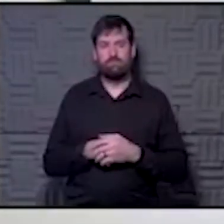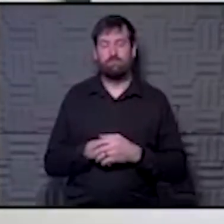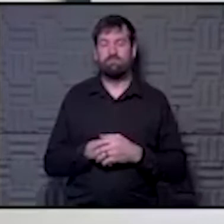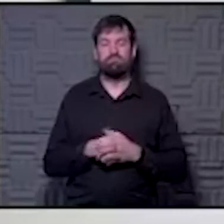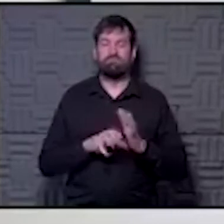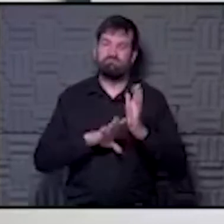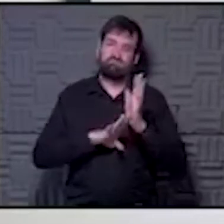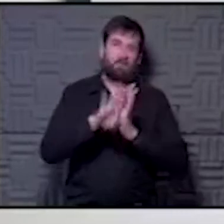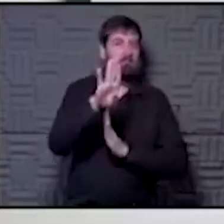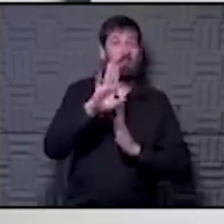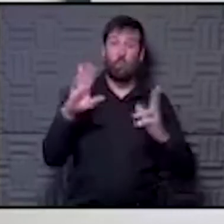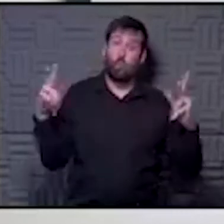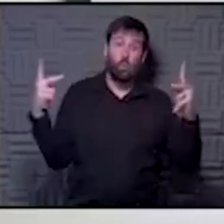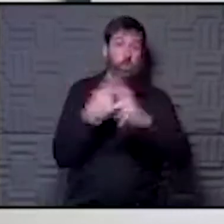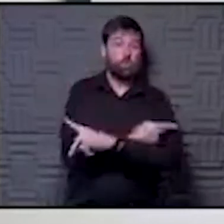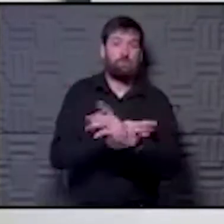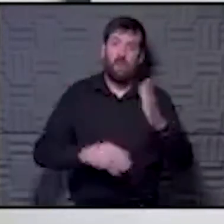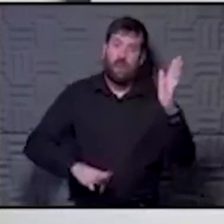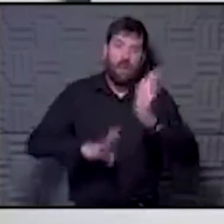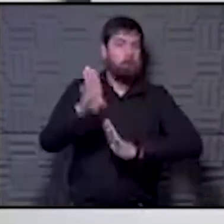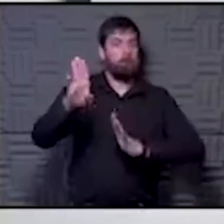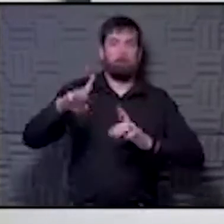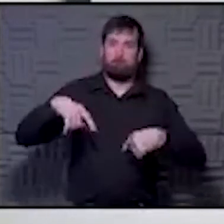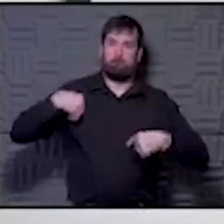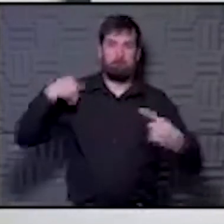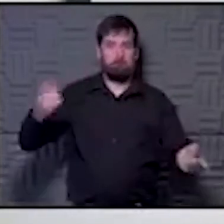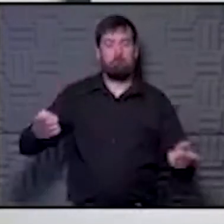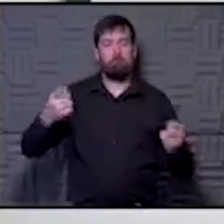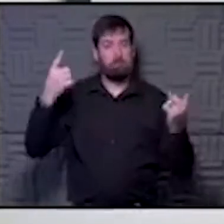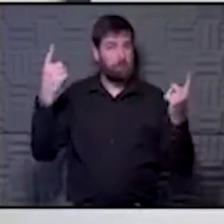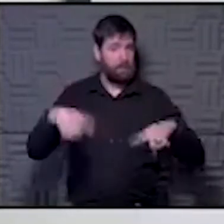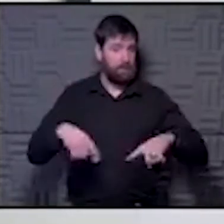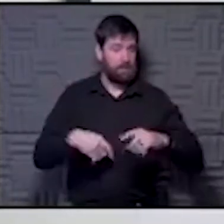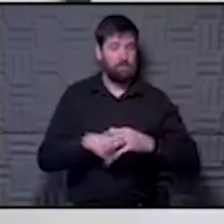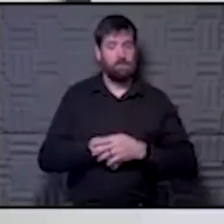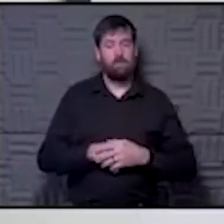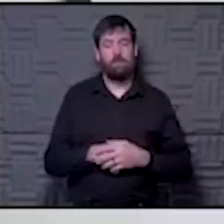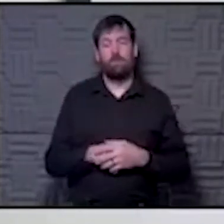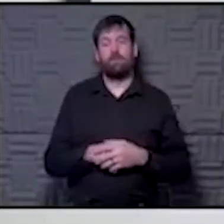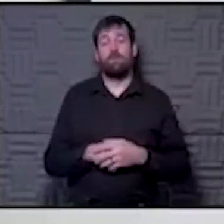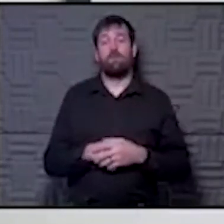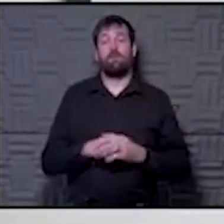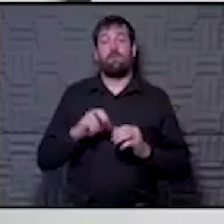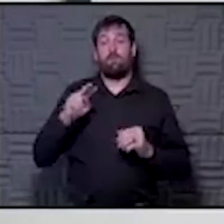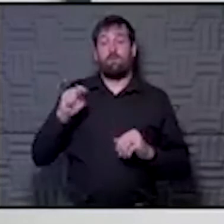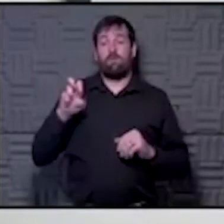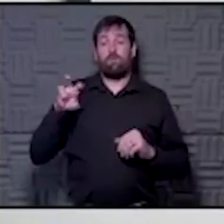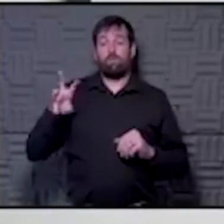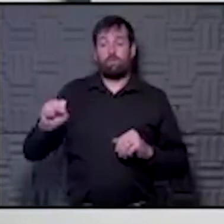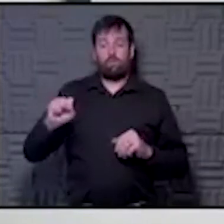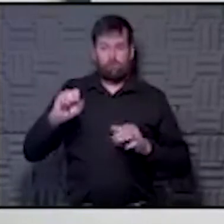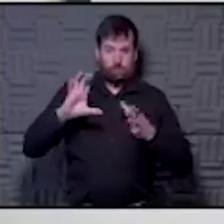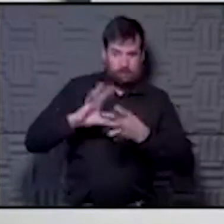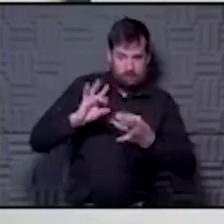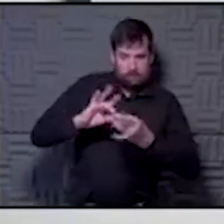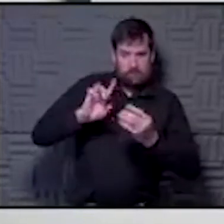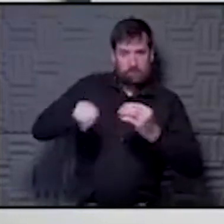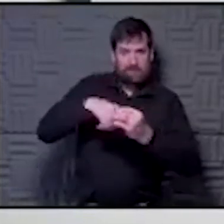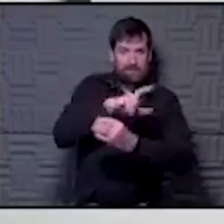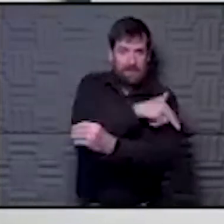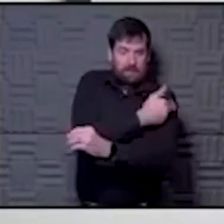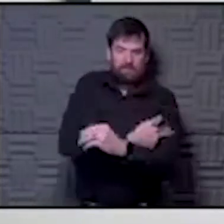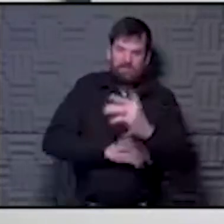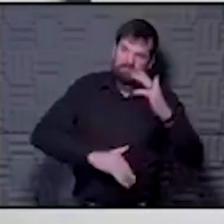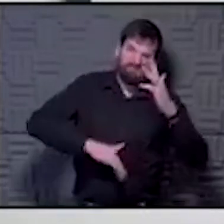spike, and maybe the worst spike we've had this whole time, came around. I think the news coverage of hospitals filling and number of